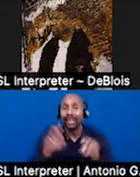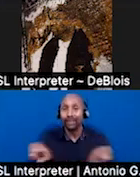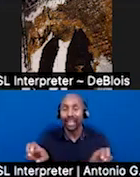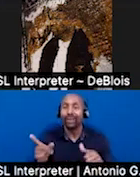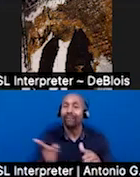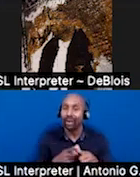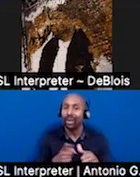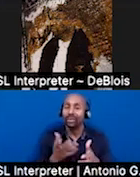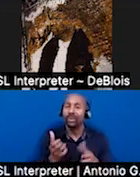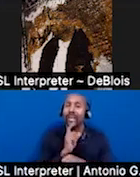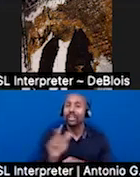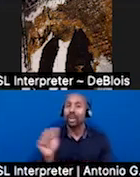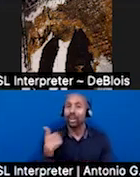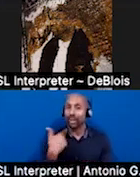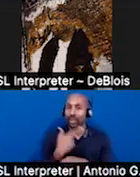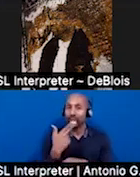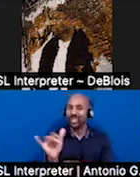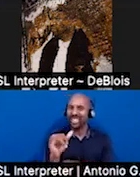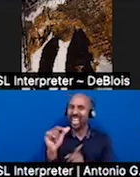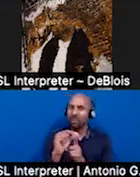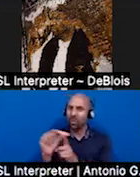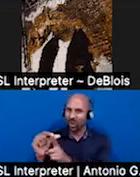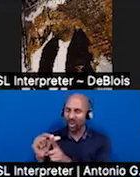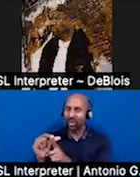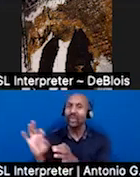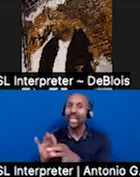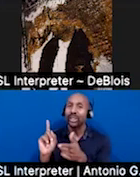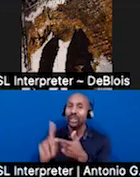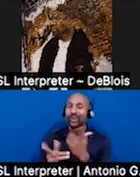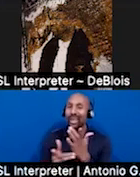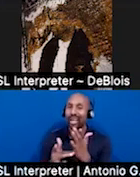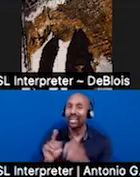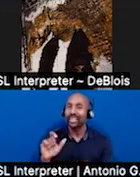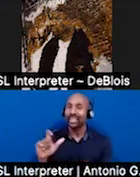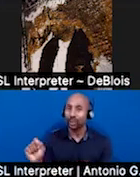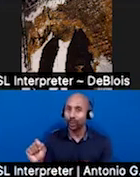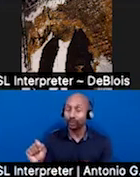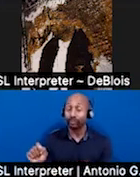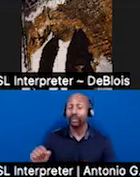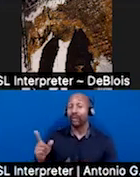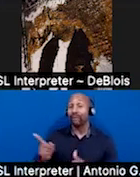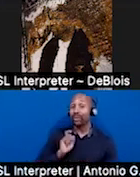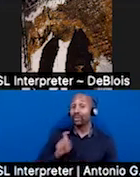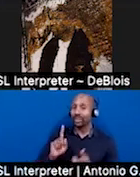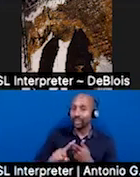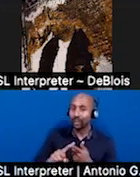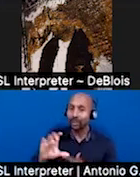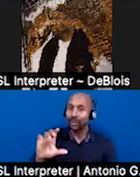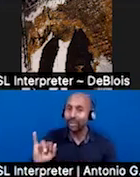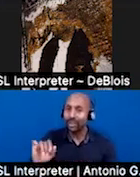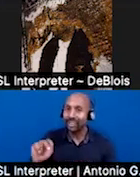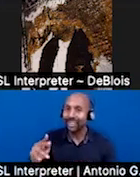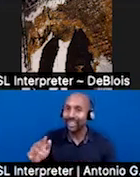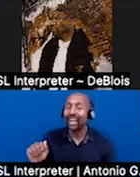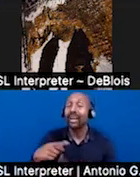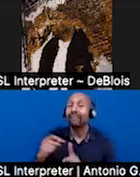same vocabulary when we're talking about technology tools. So I'd like to pitch this first question to Cynthia from CAST.